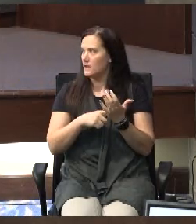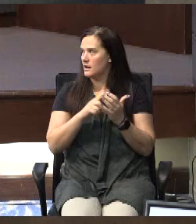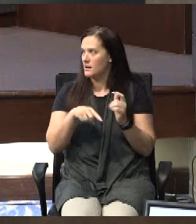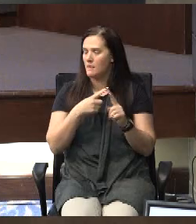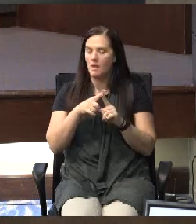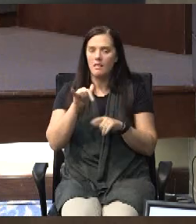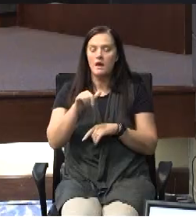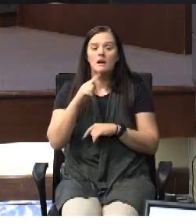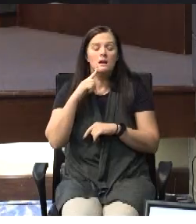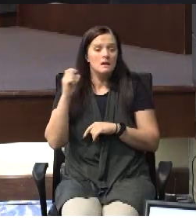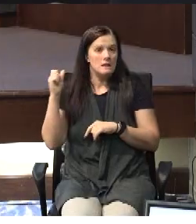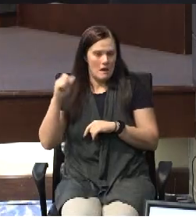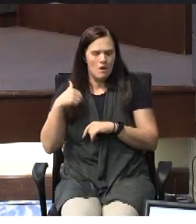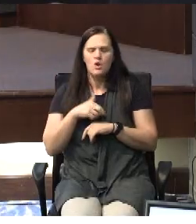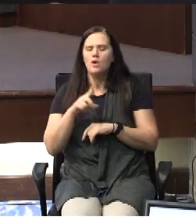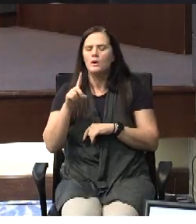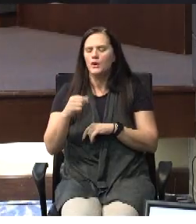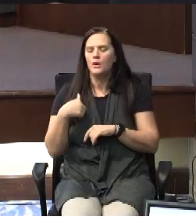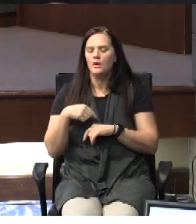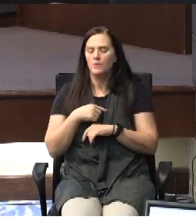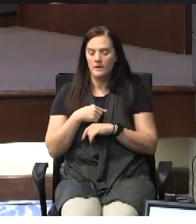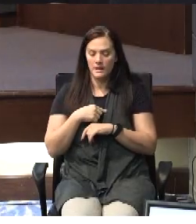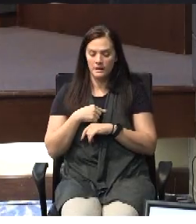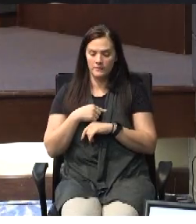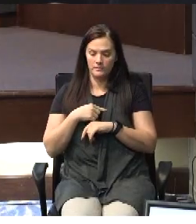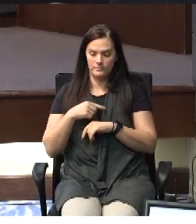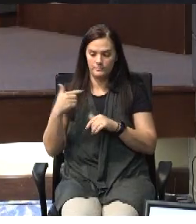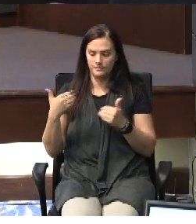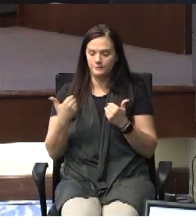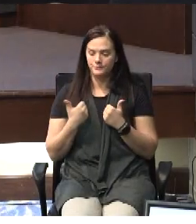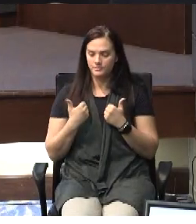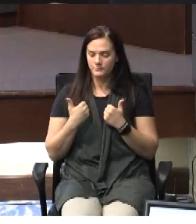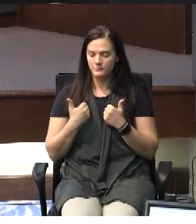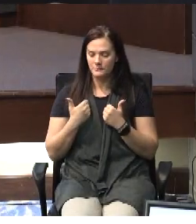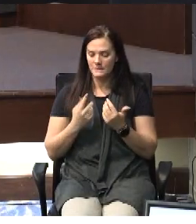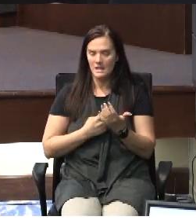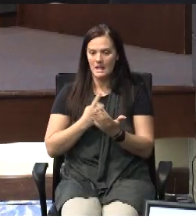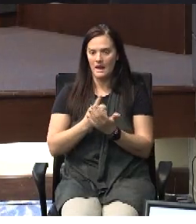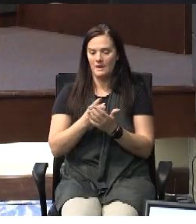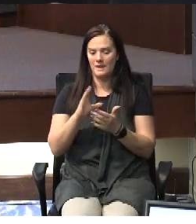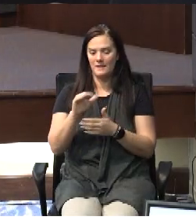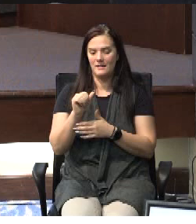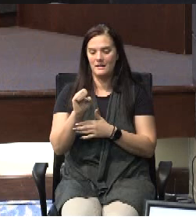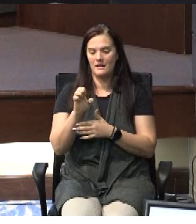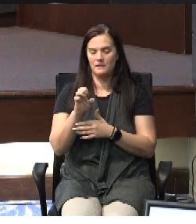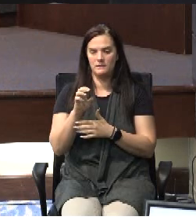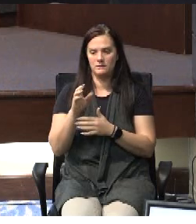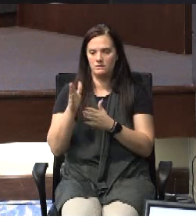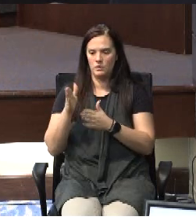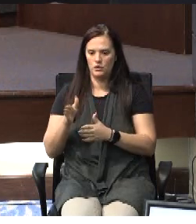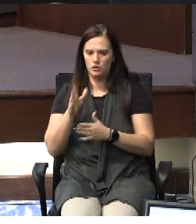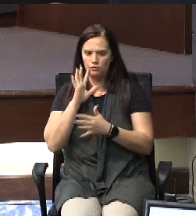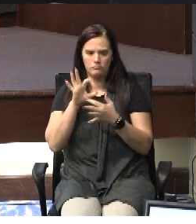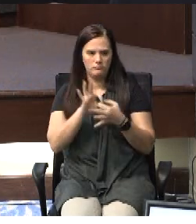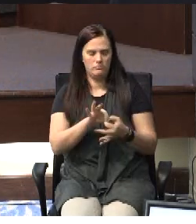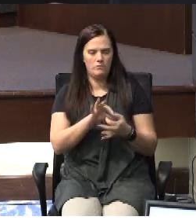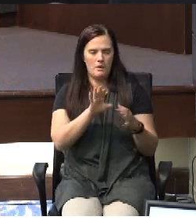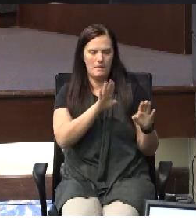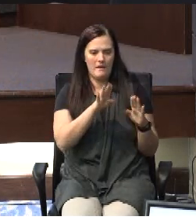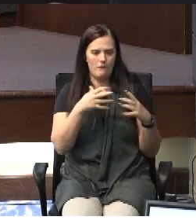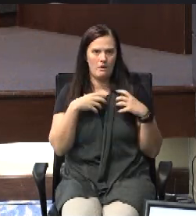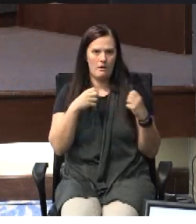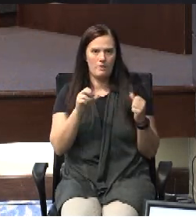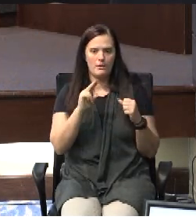question too. We do. We have a dedicated case manager with our behavioral health unit,